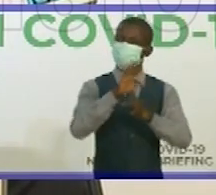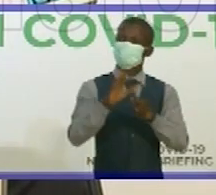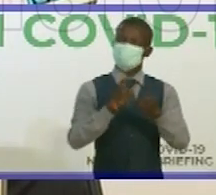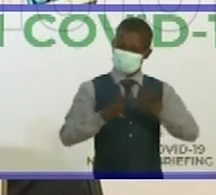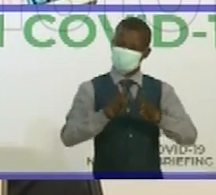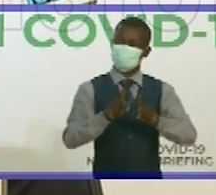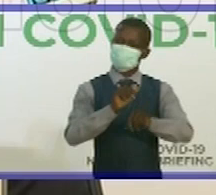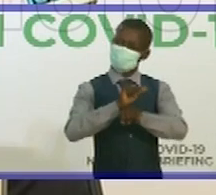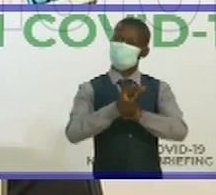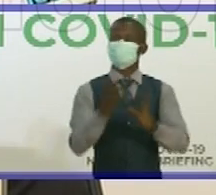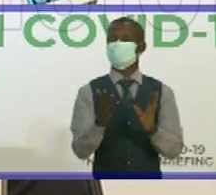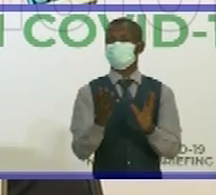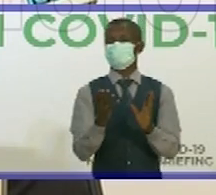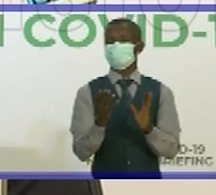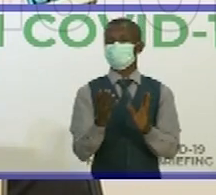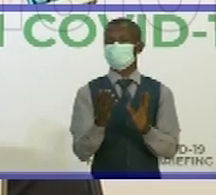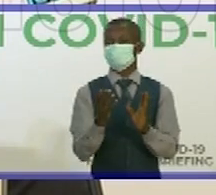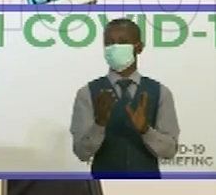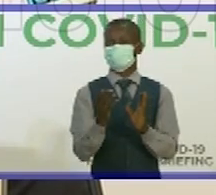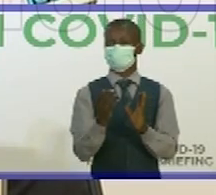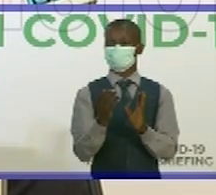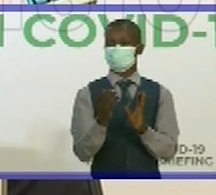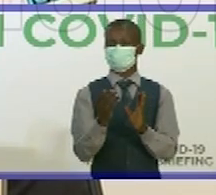to take manpower from everywhere.